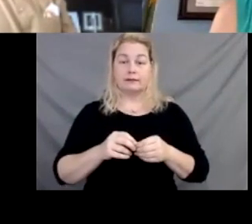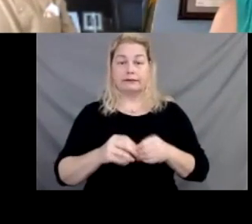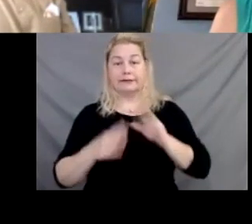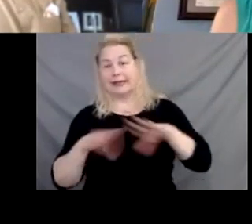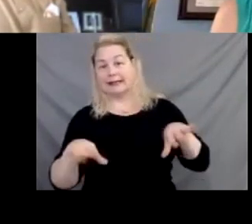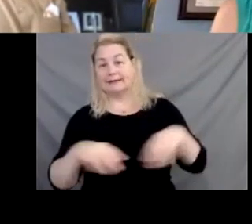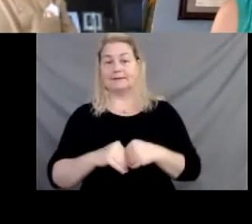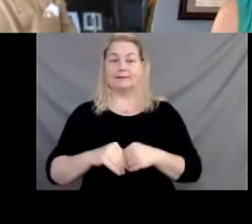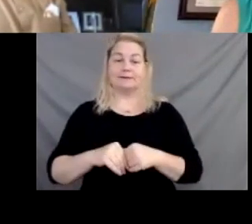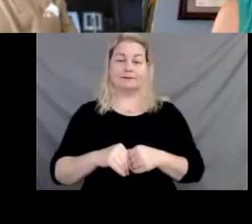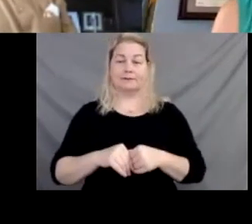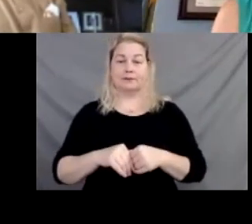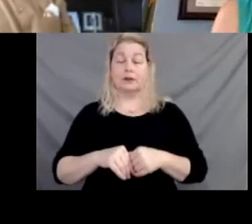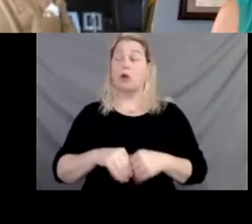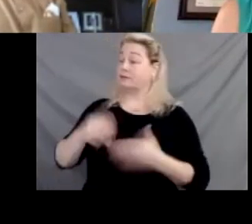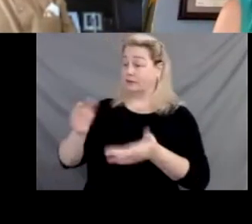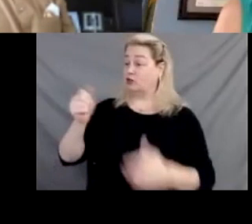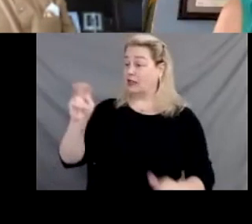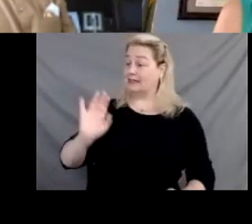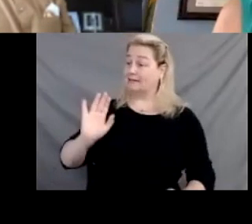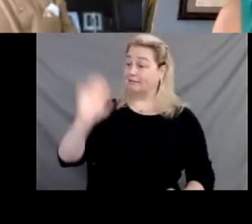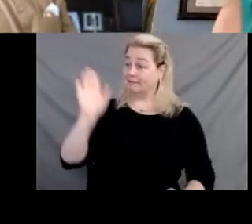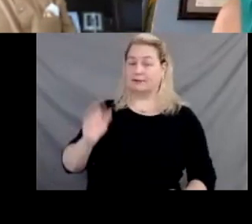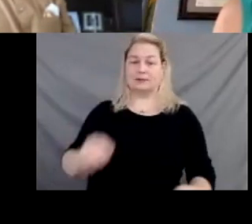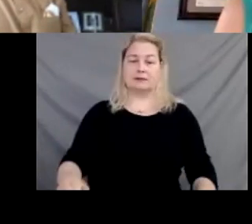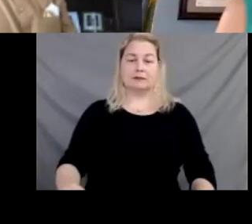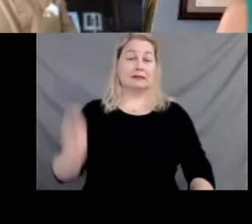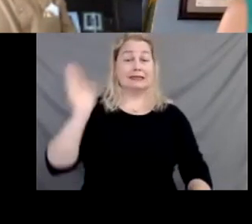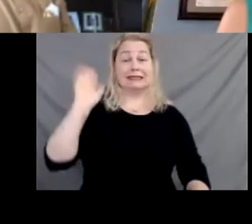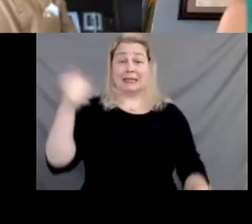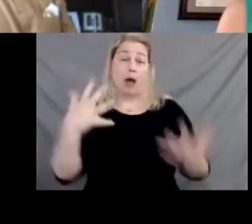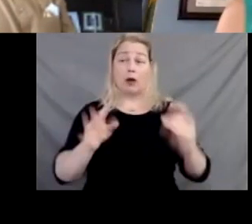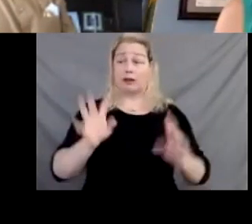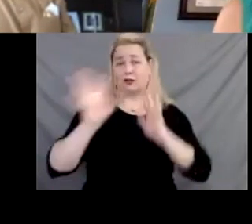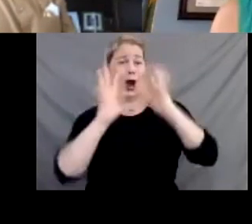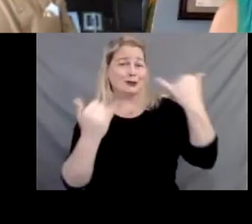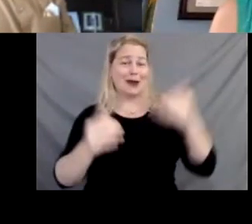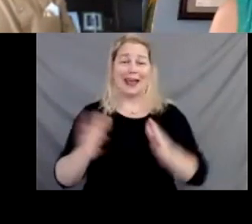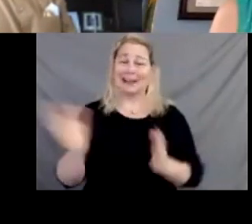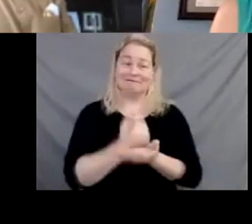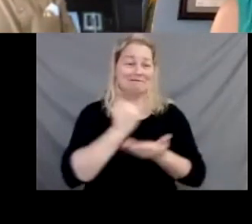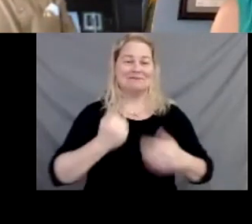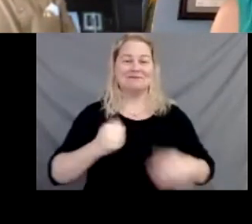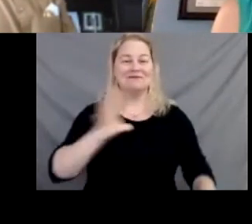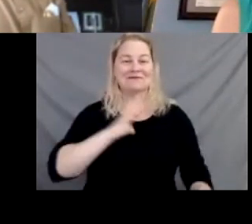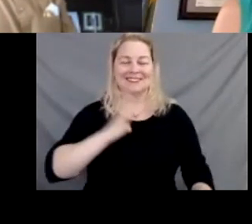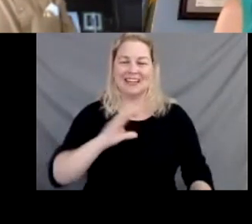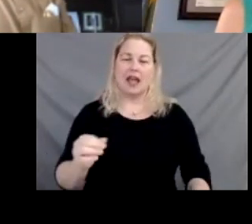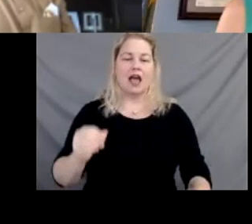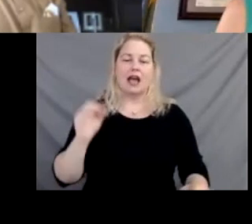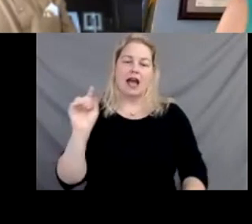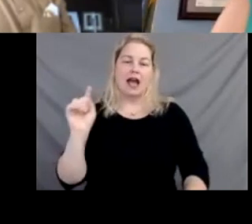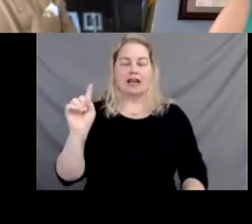All right, Jason, is that your hand up again? Go ahead. Apparently I'm talkative today. Just wanted to flag